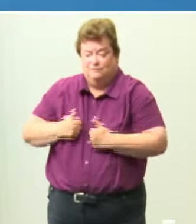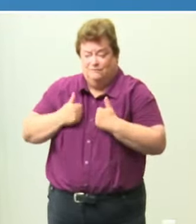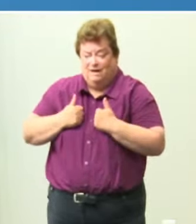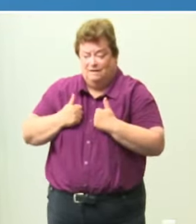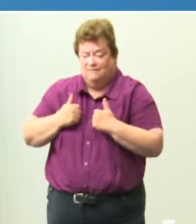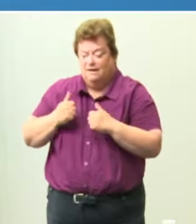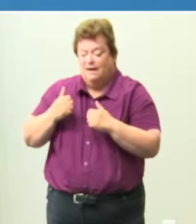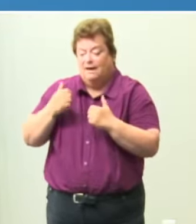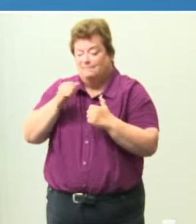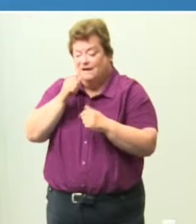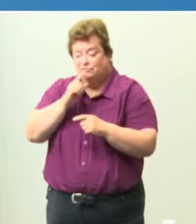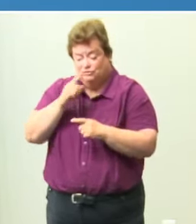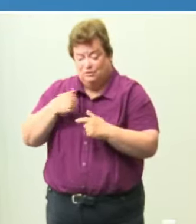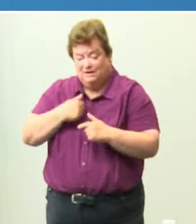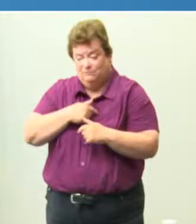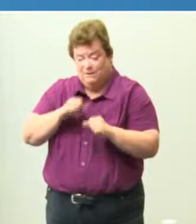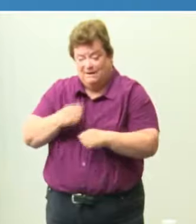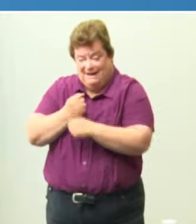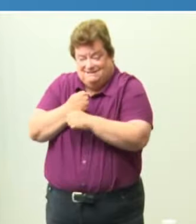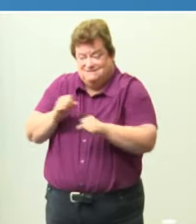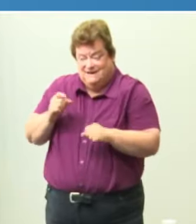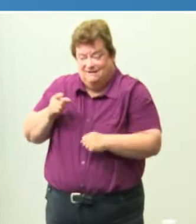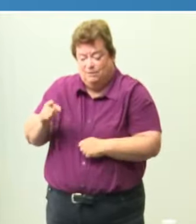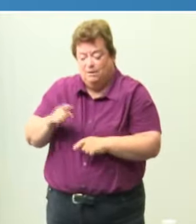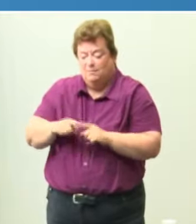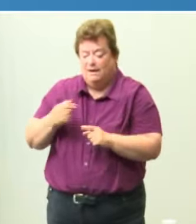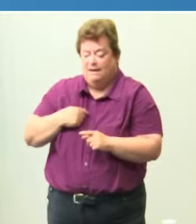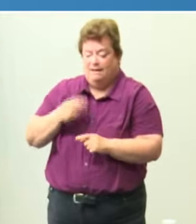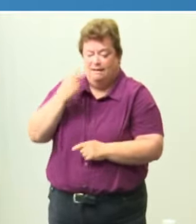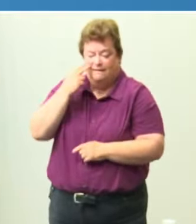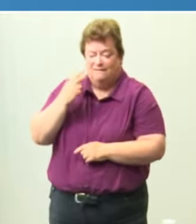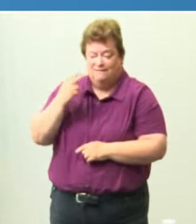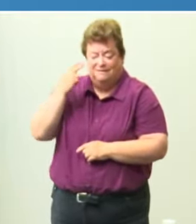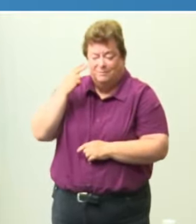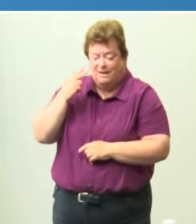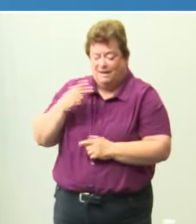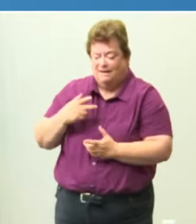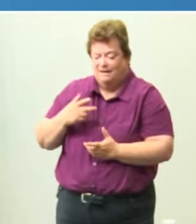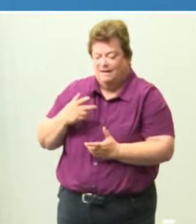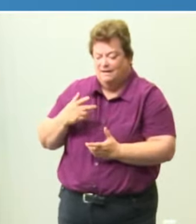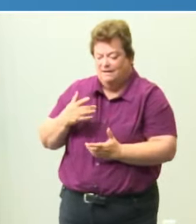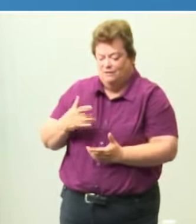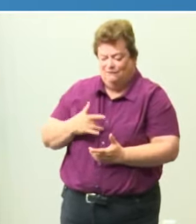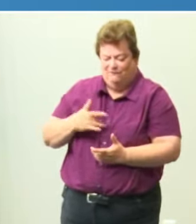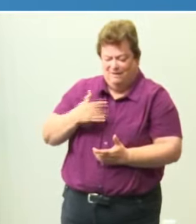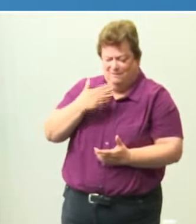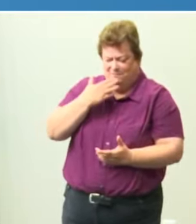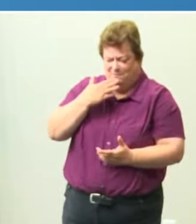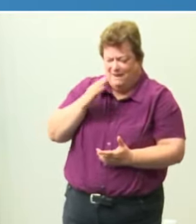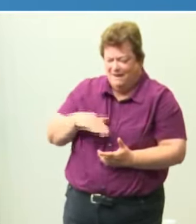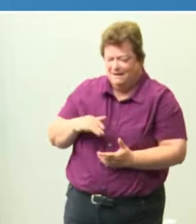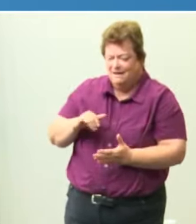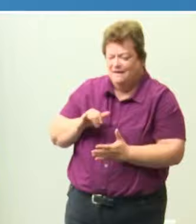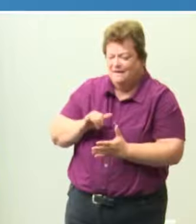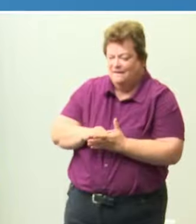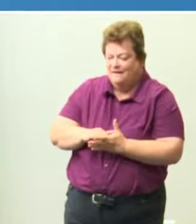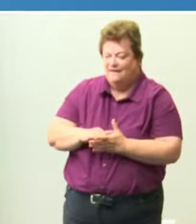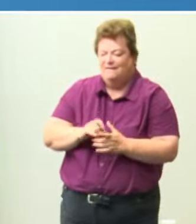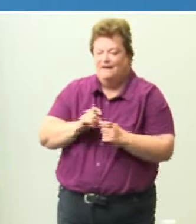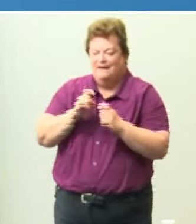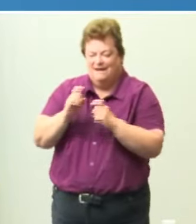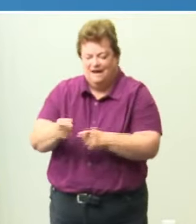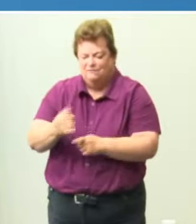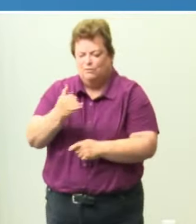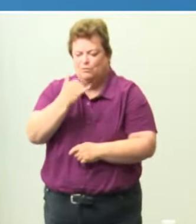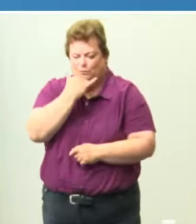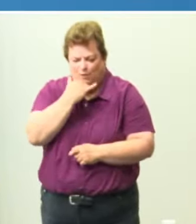to be able to save her or not, but I think back to, you can't help but feel so bad that she was given the wrong